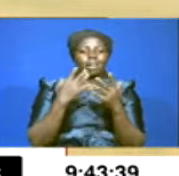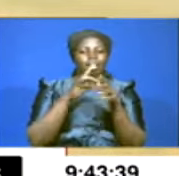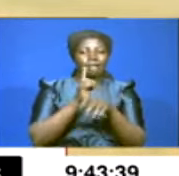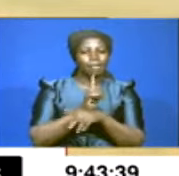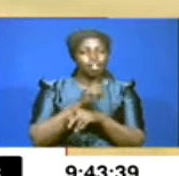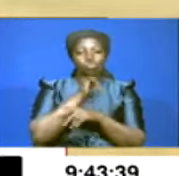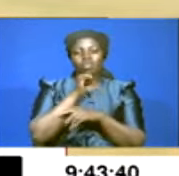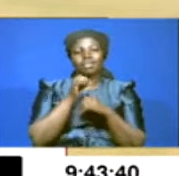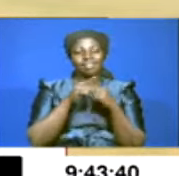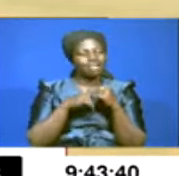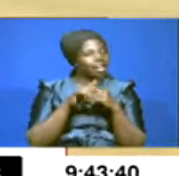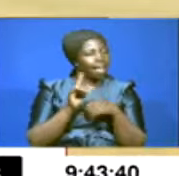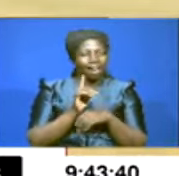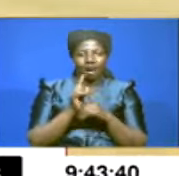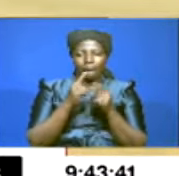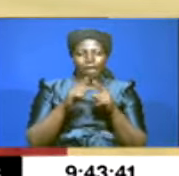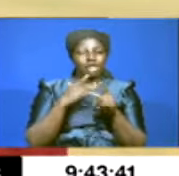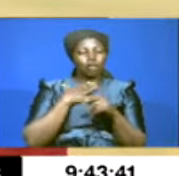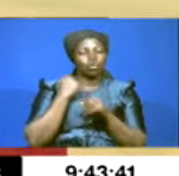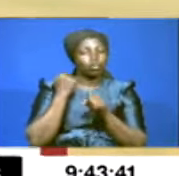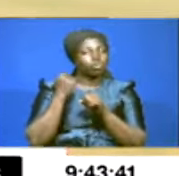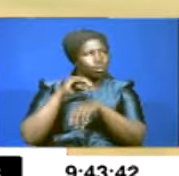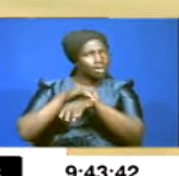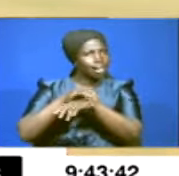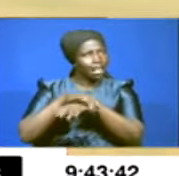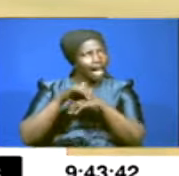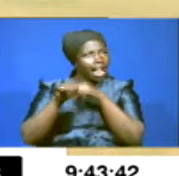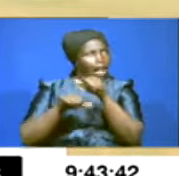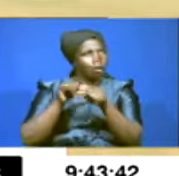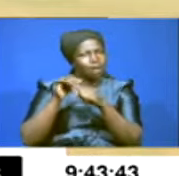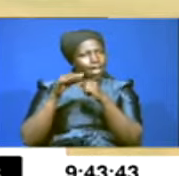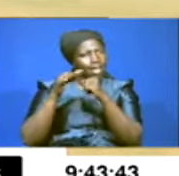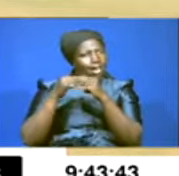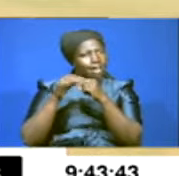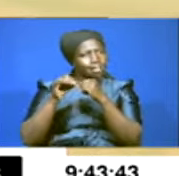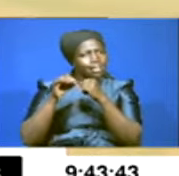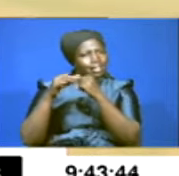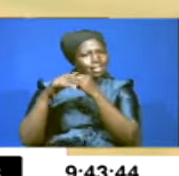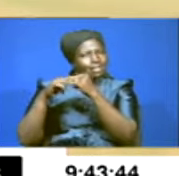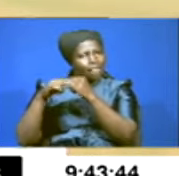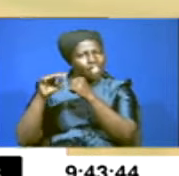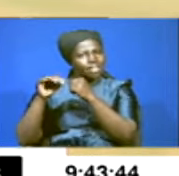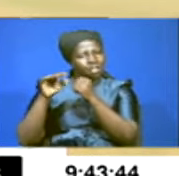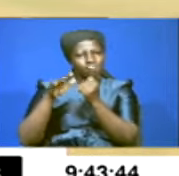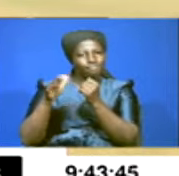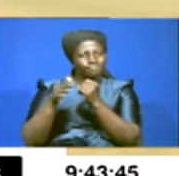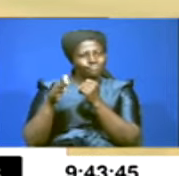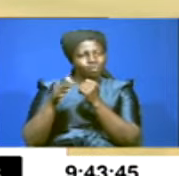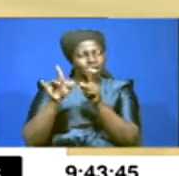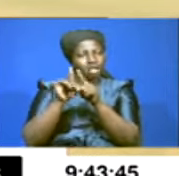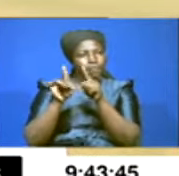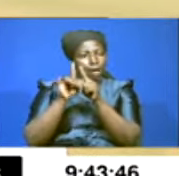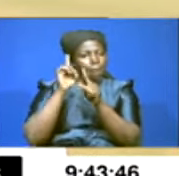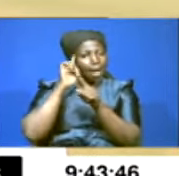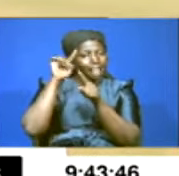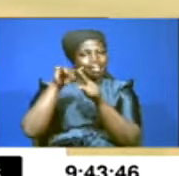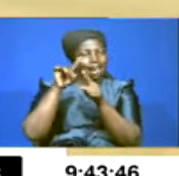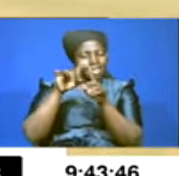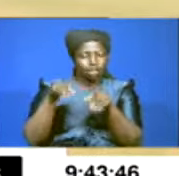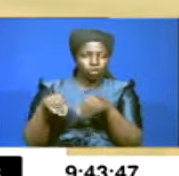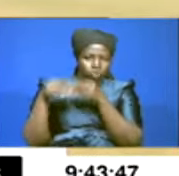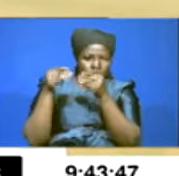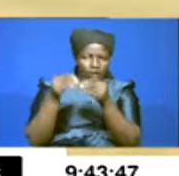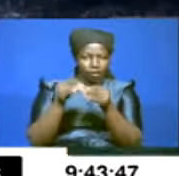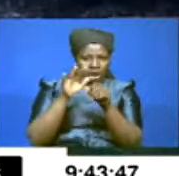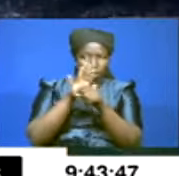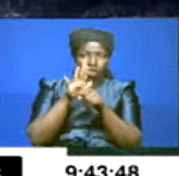ni work hard, ni clock around uko 80 or 70, alafu pia natarget sana kupea na assist mingi, na